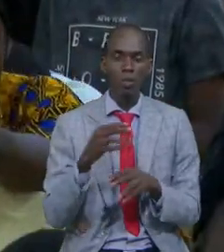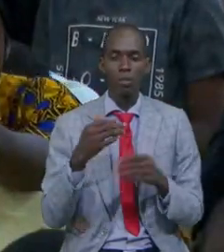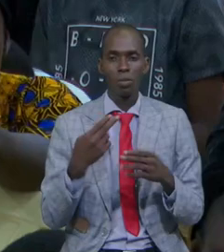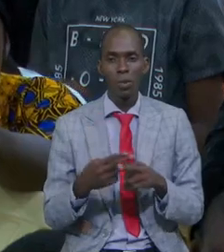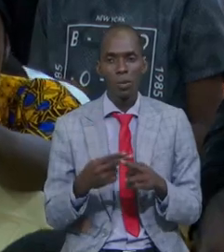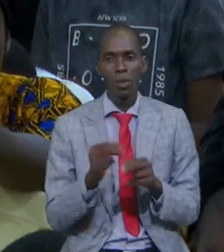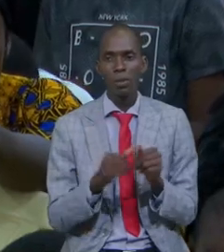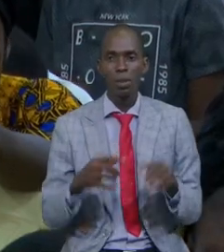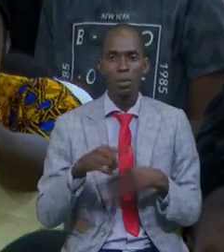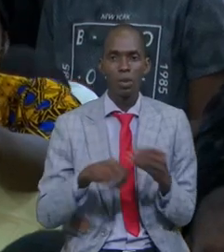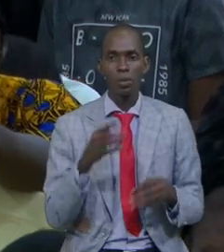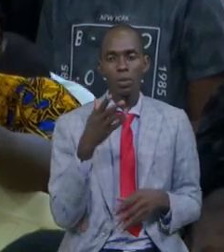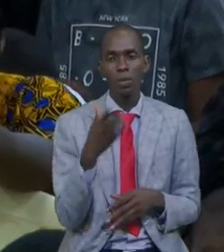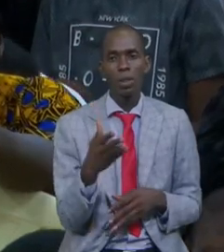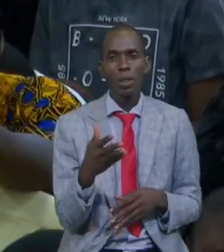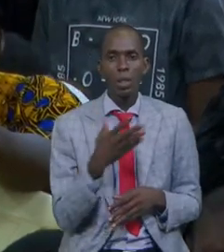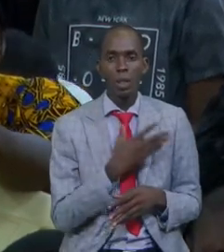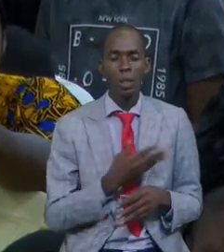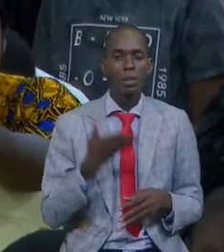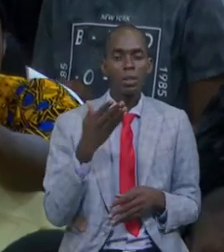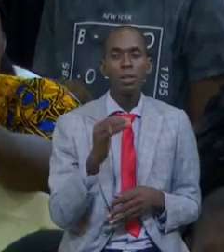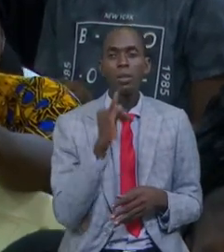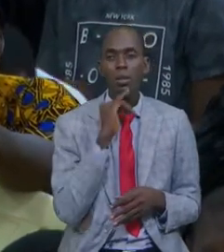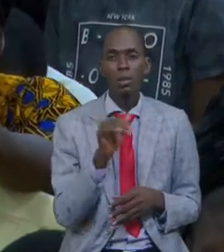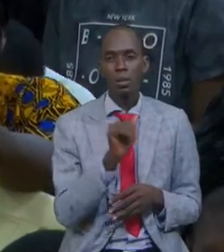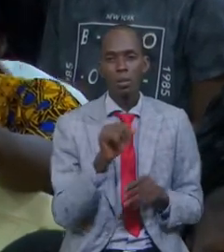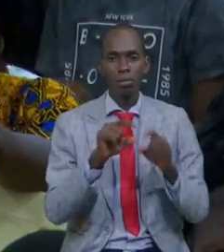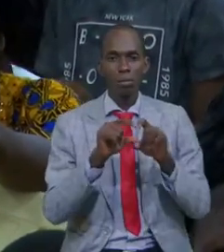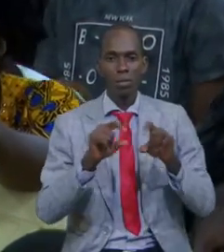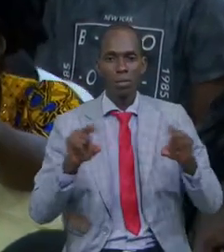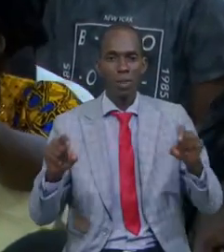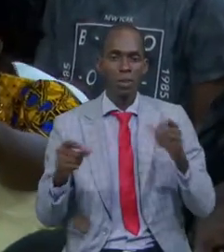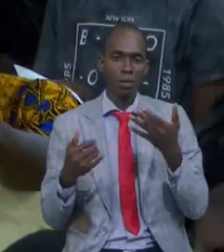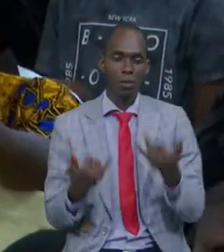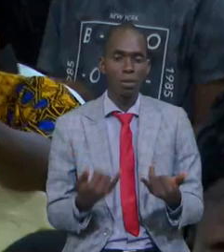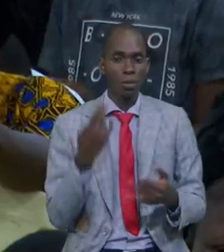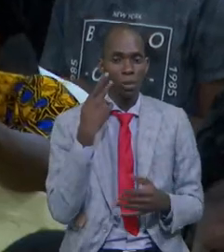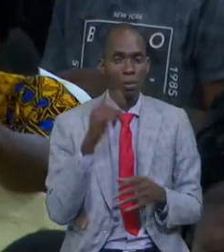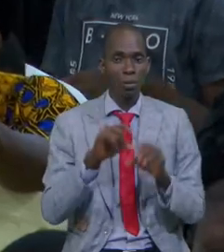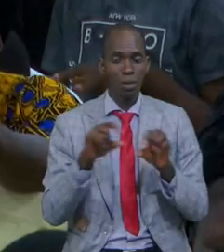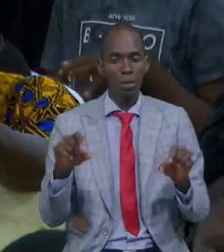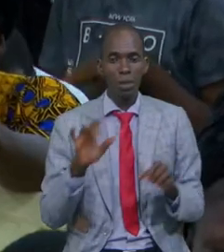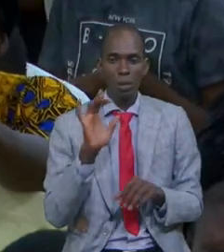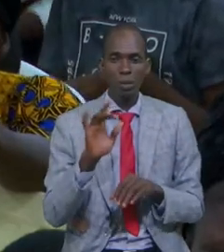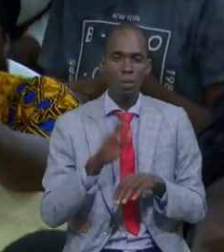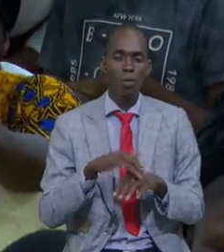and fill the online form so we can be of more spiritual help to you. We want to be